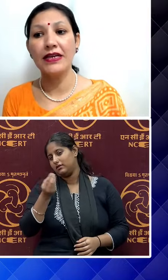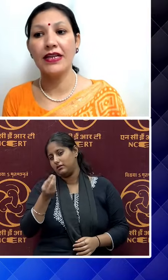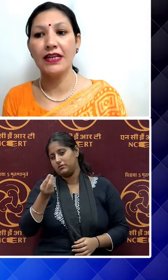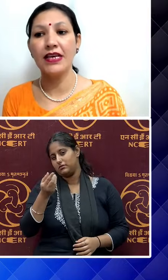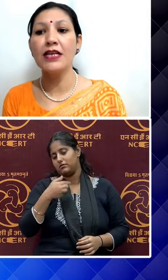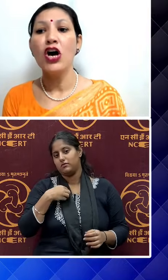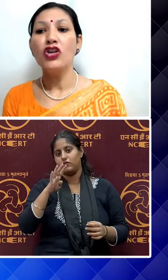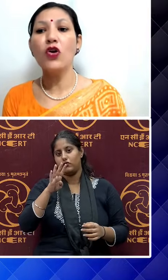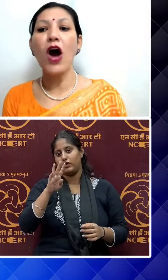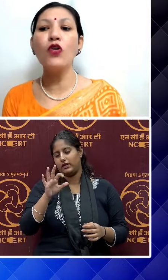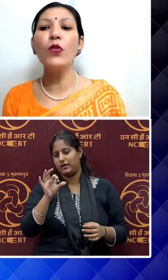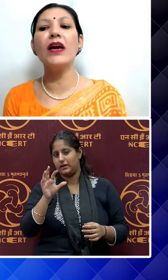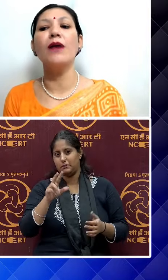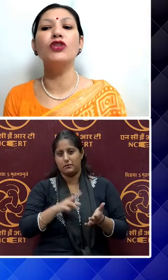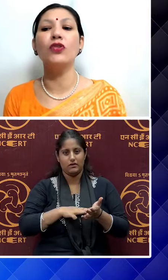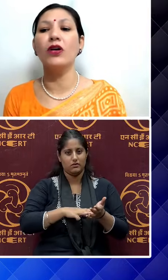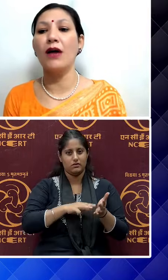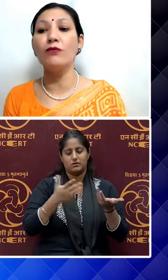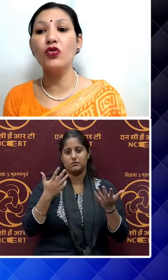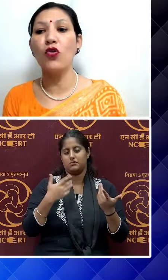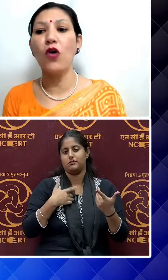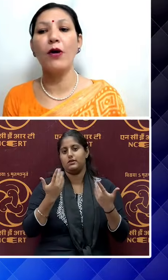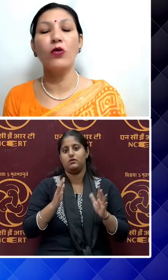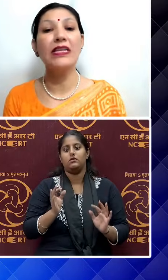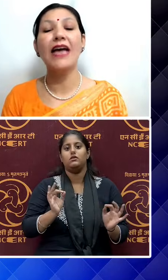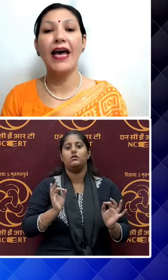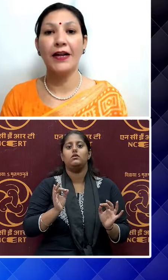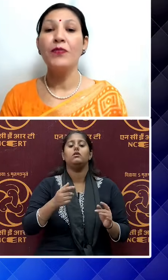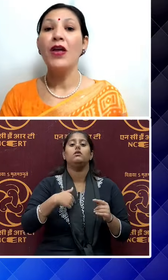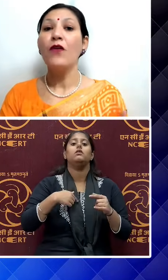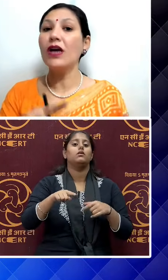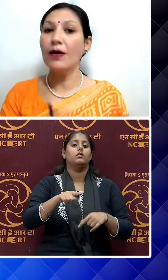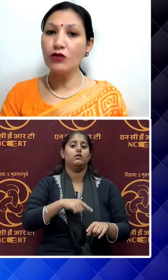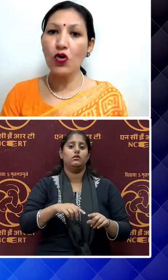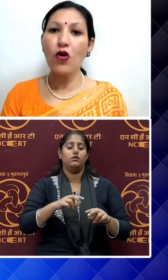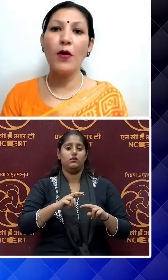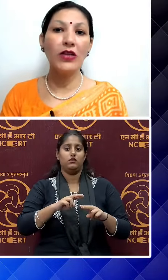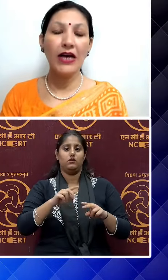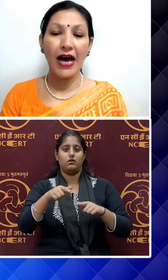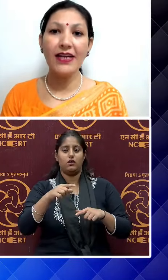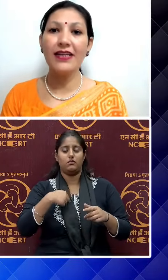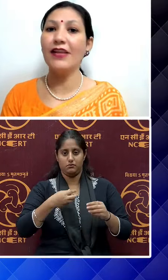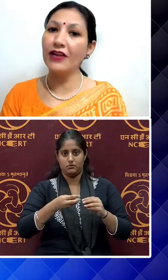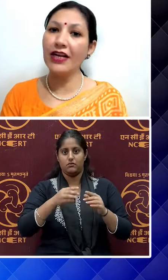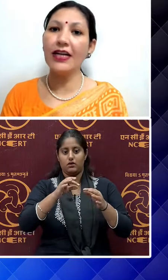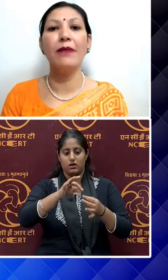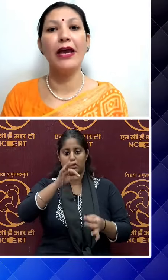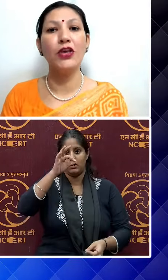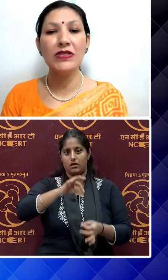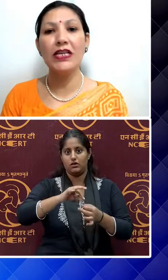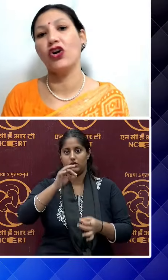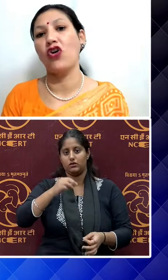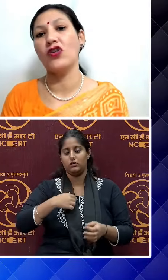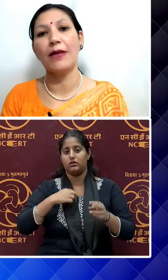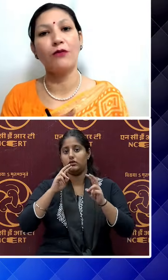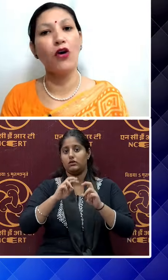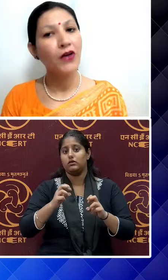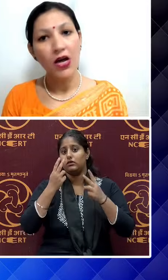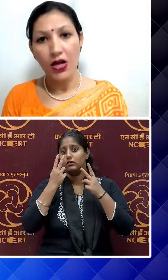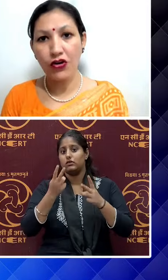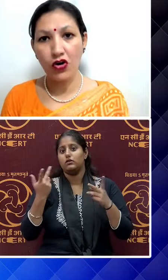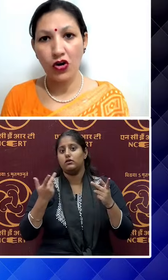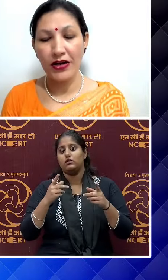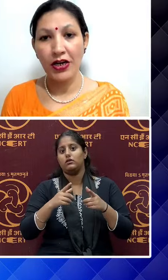something, I think 48 meter it is. So how do we come to know about this height? We come to know about the height definitely by using the concept